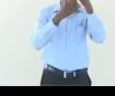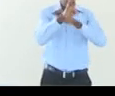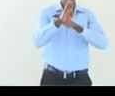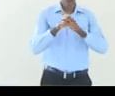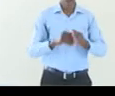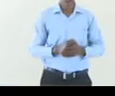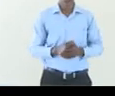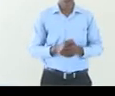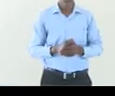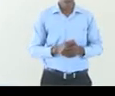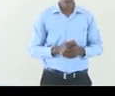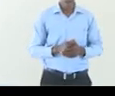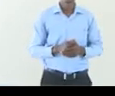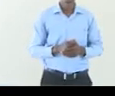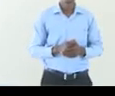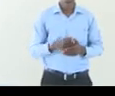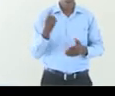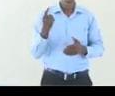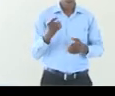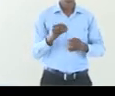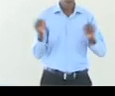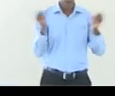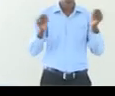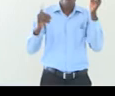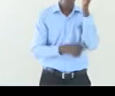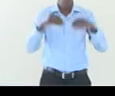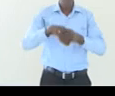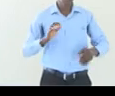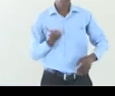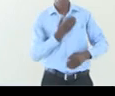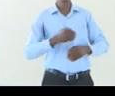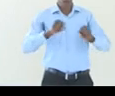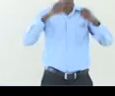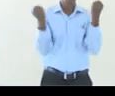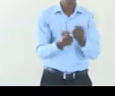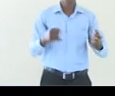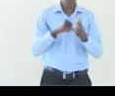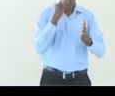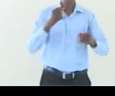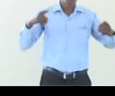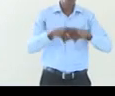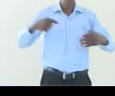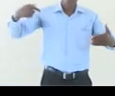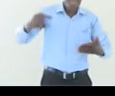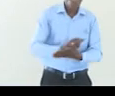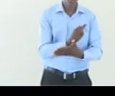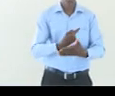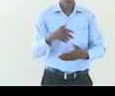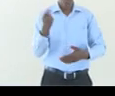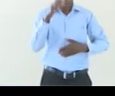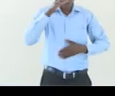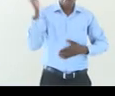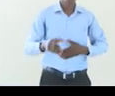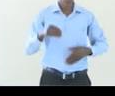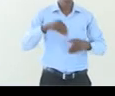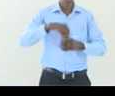society is an affront. The level of deceit and falsehood is an affront. The degree of violence is an affront. The